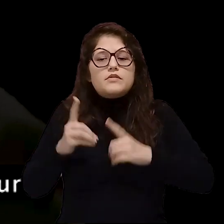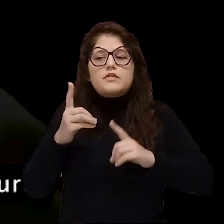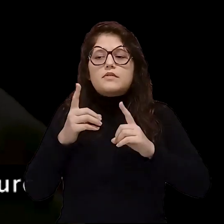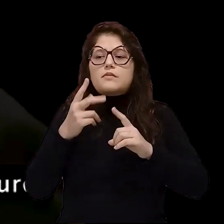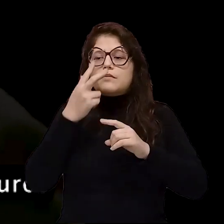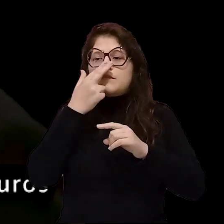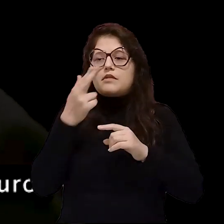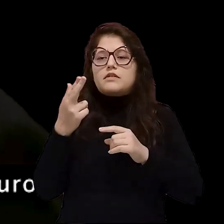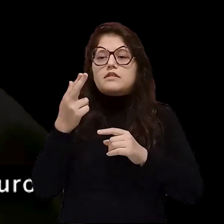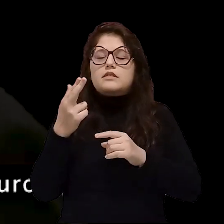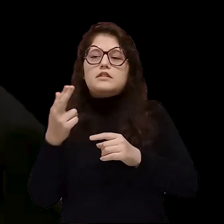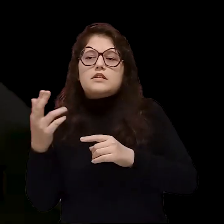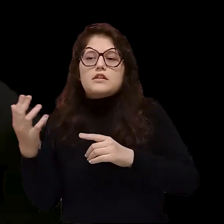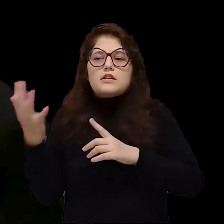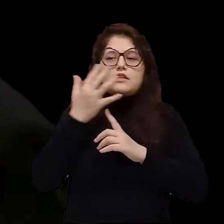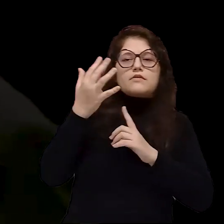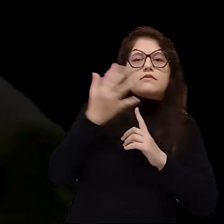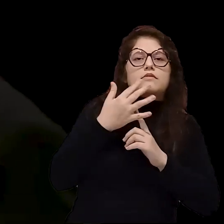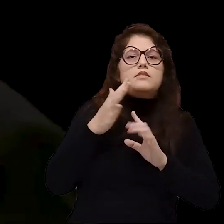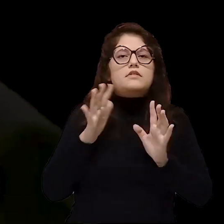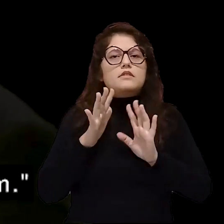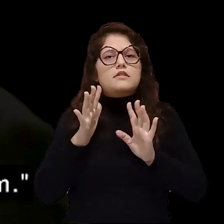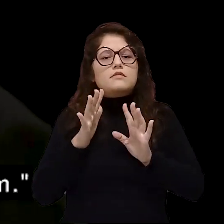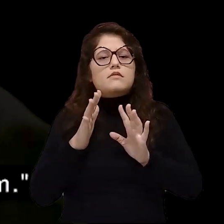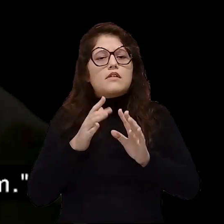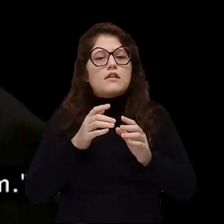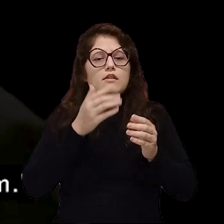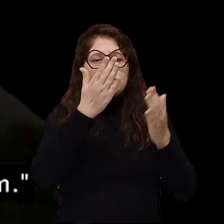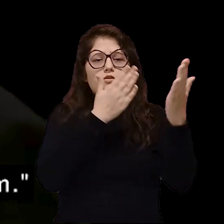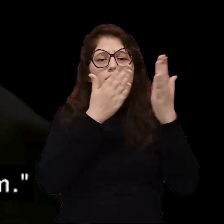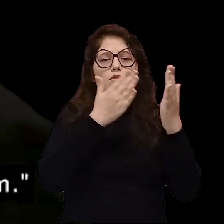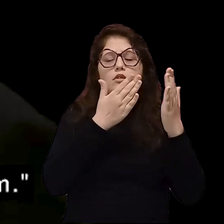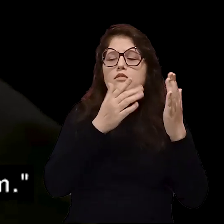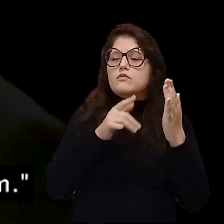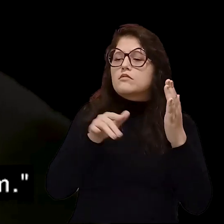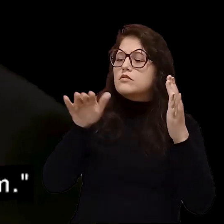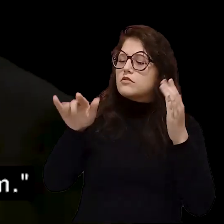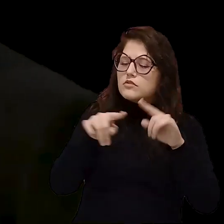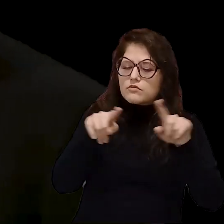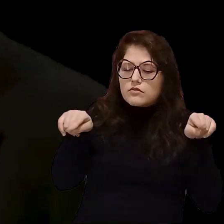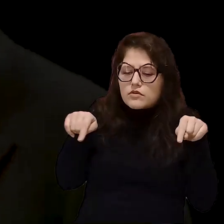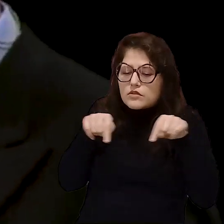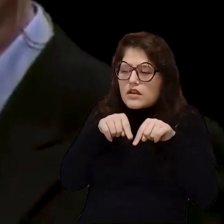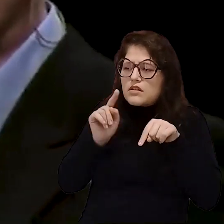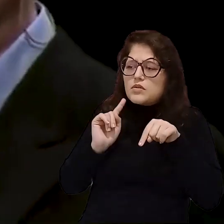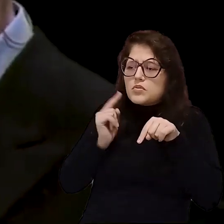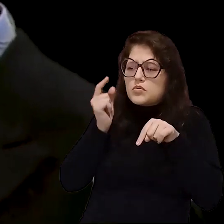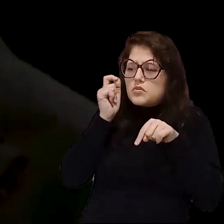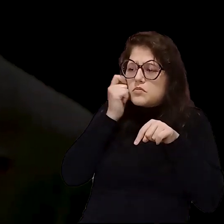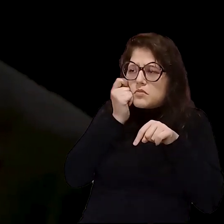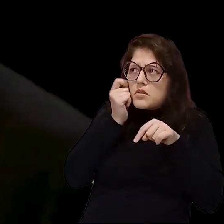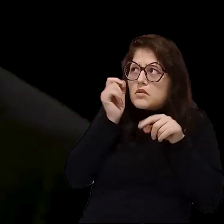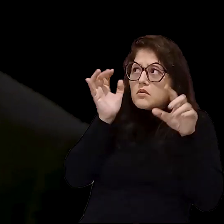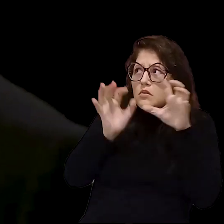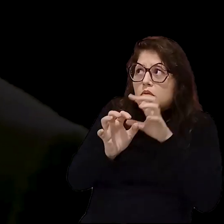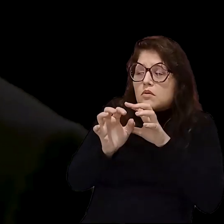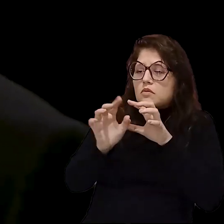time, into dingy little rooms and had them talk for an hour about bad things that had happened to them.